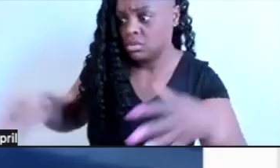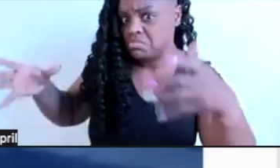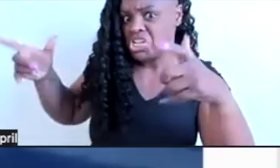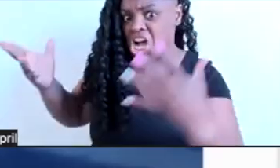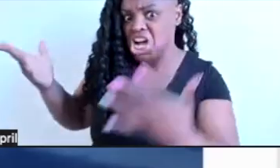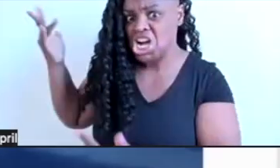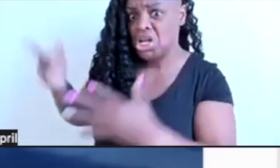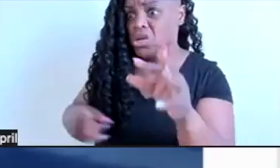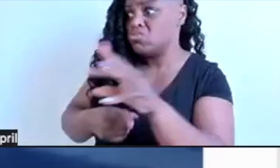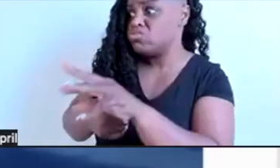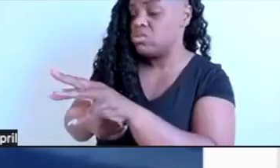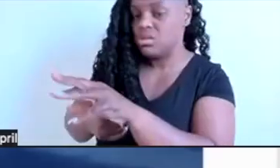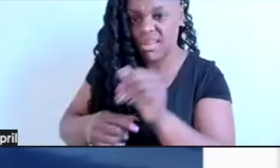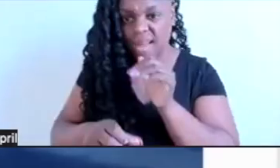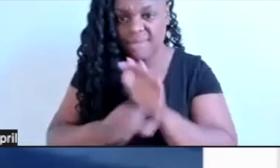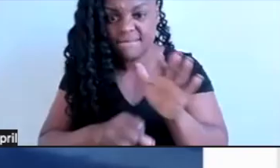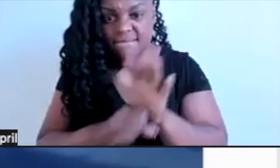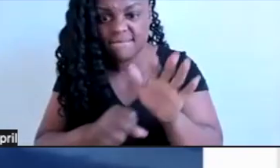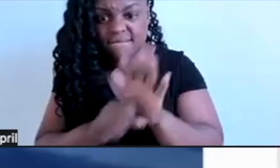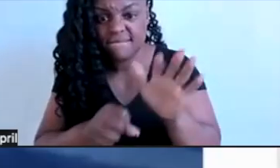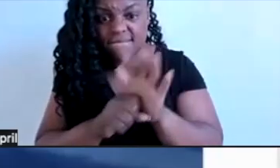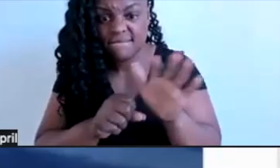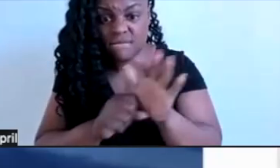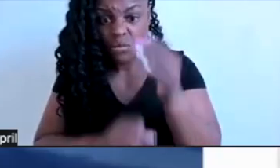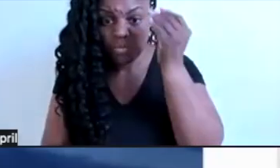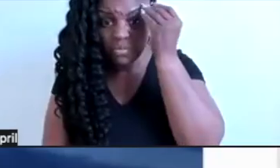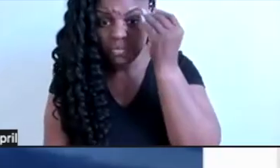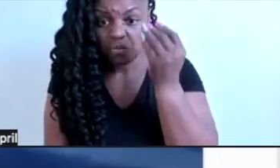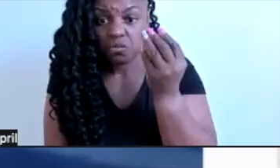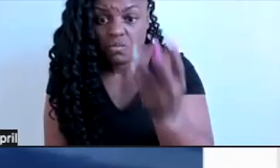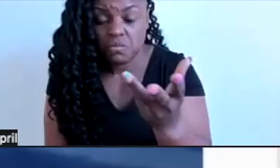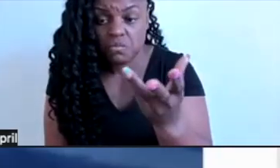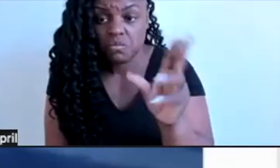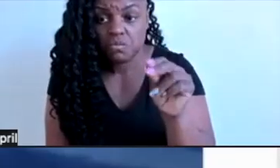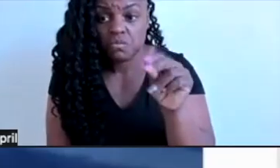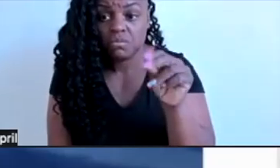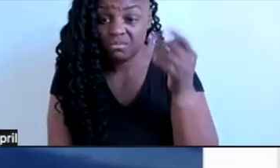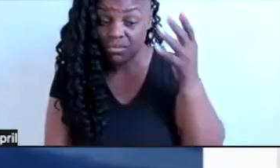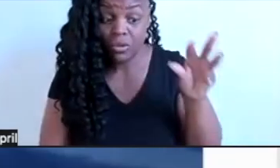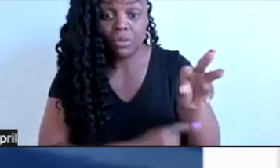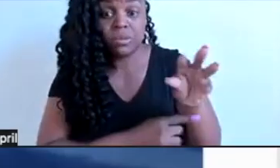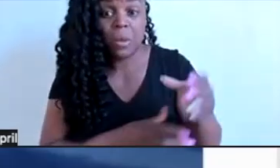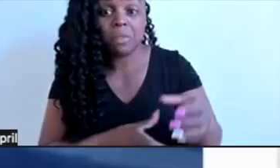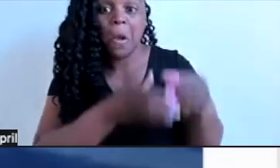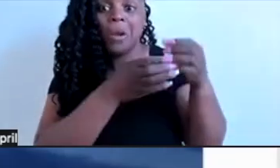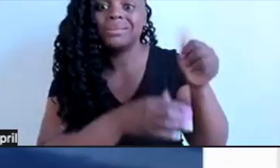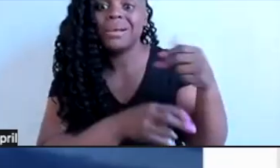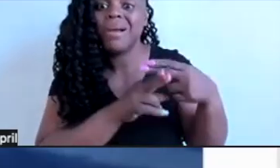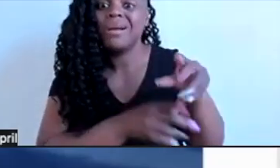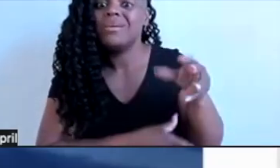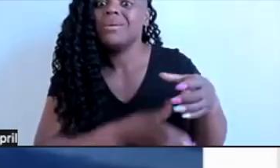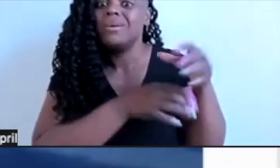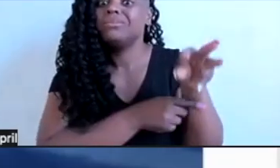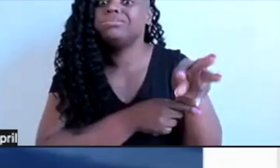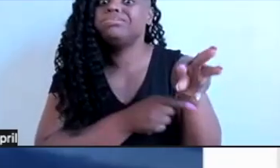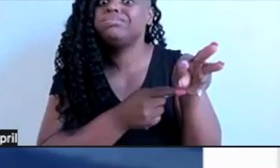out. A 10-pound fire extinguisher only lasts 15 seconds. If the fire doesn't go out, get out of the